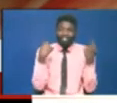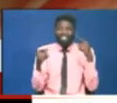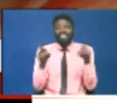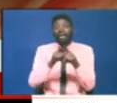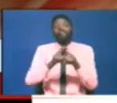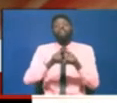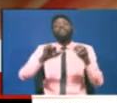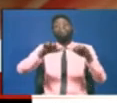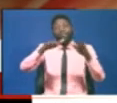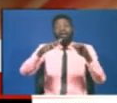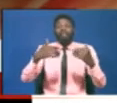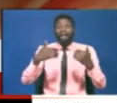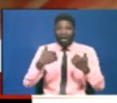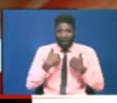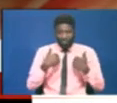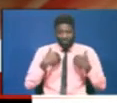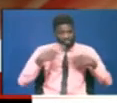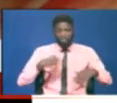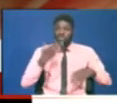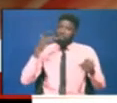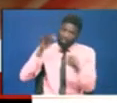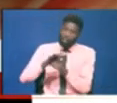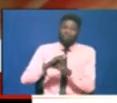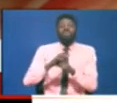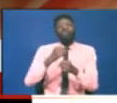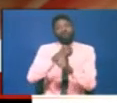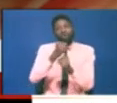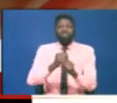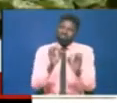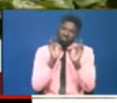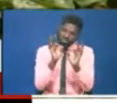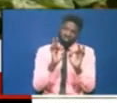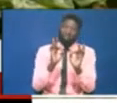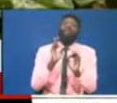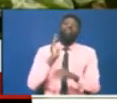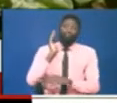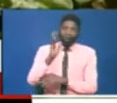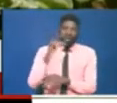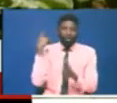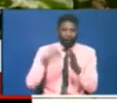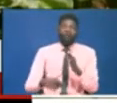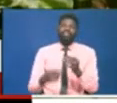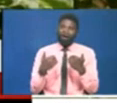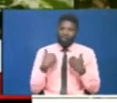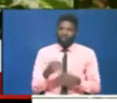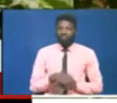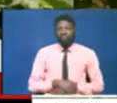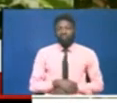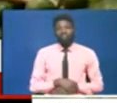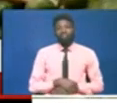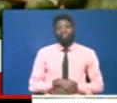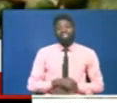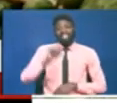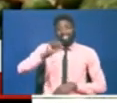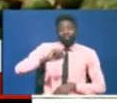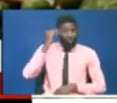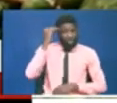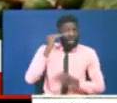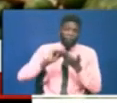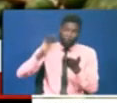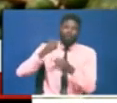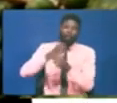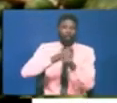the investors of good prices for coffee beans if they are valid. South Korea is the fifth largest consumer of coffee,